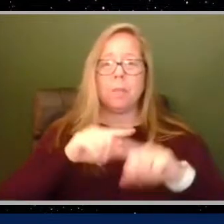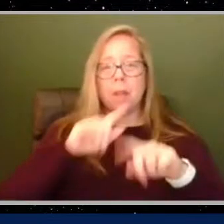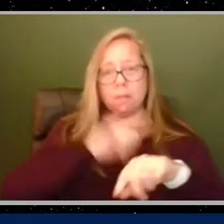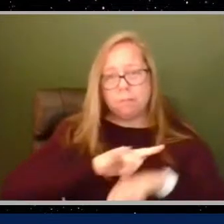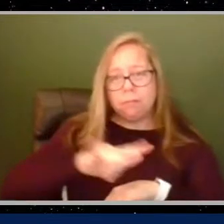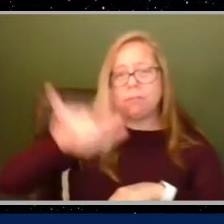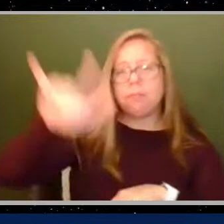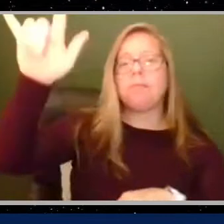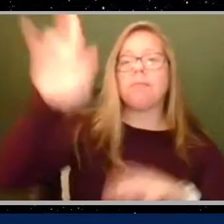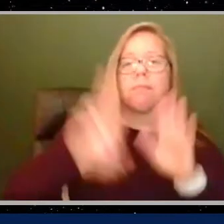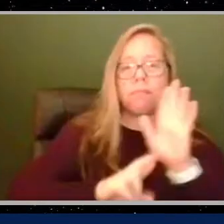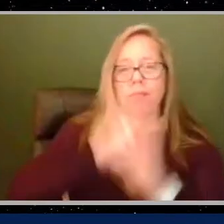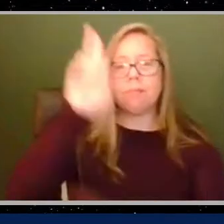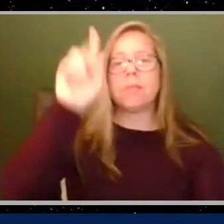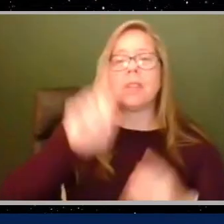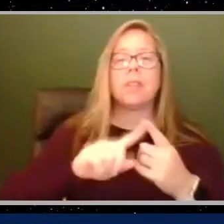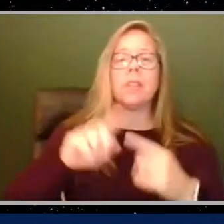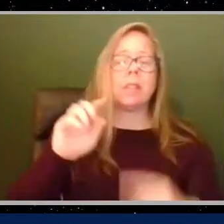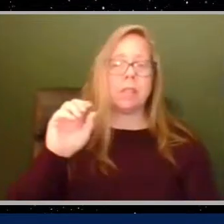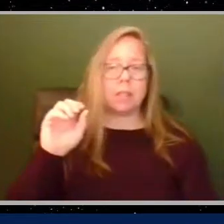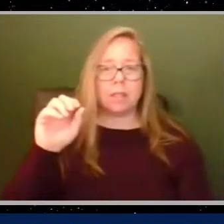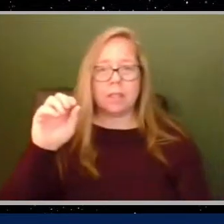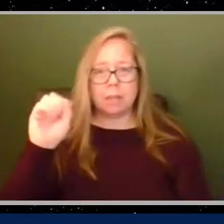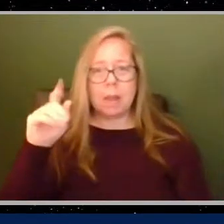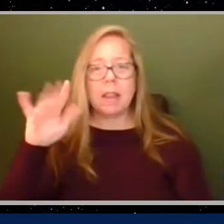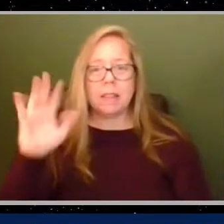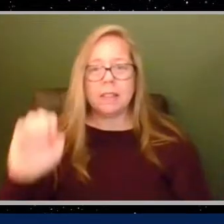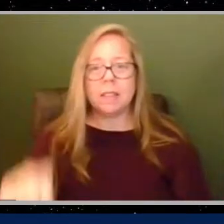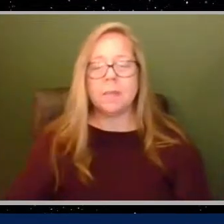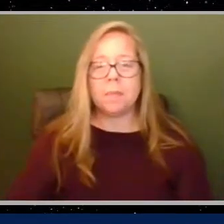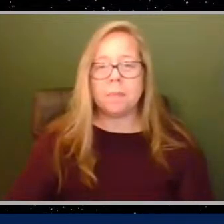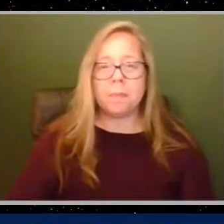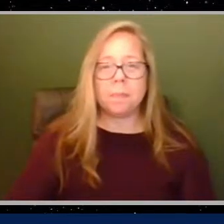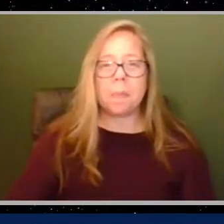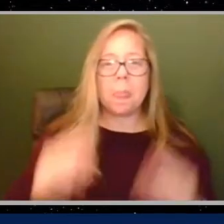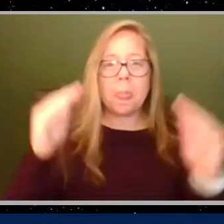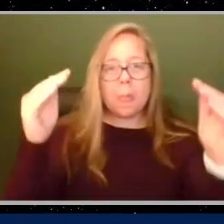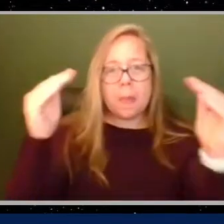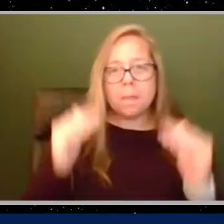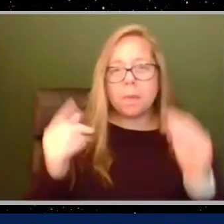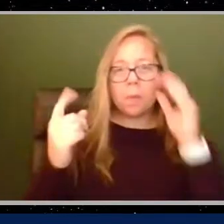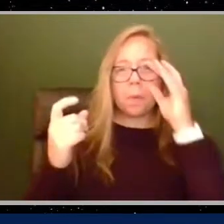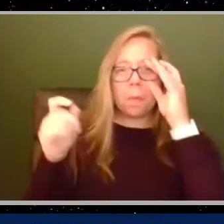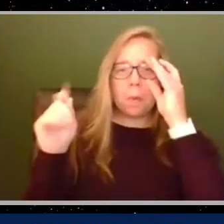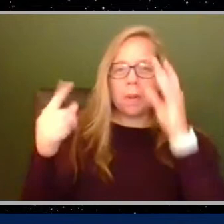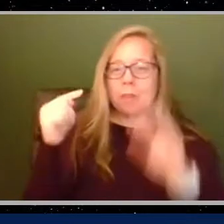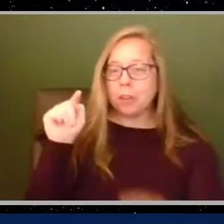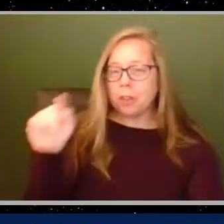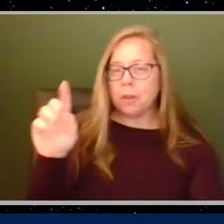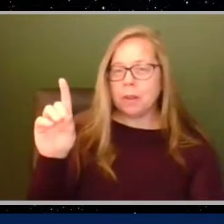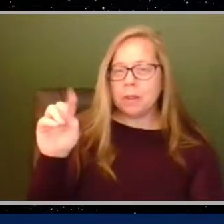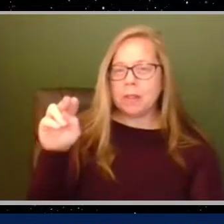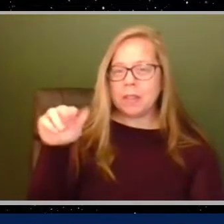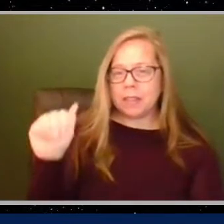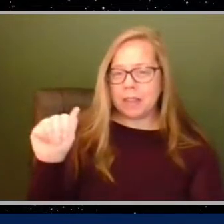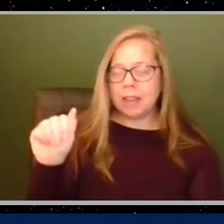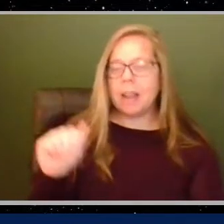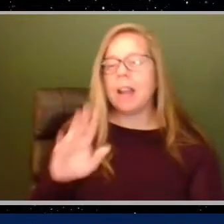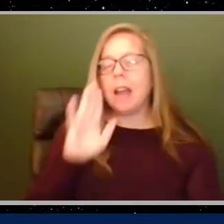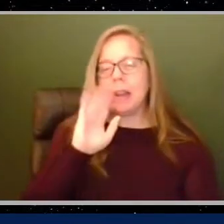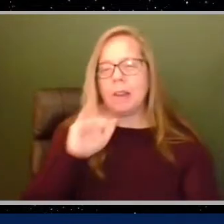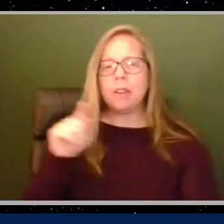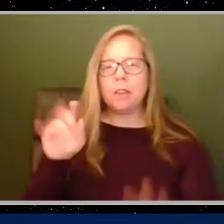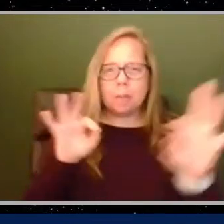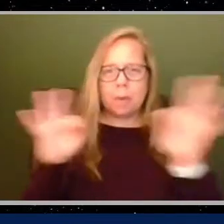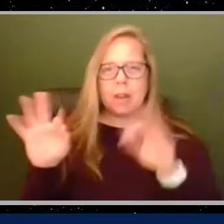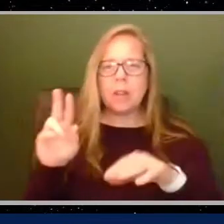more question here that's come through, and this is for you, Dina. You had talked about, you orient yourself sometimes by touching